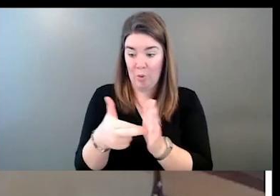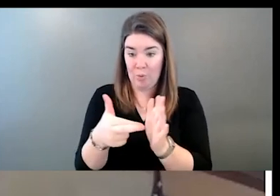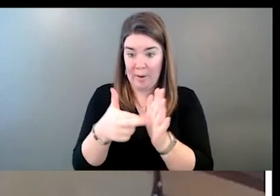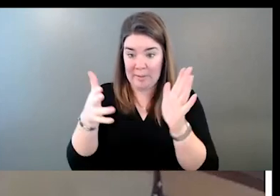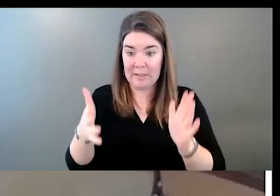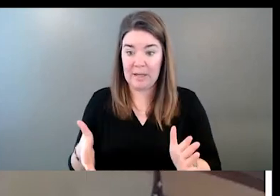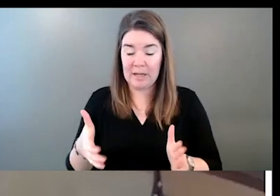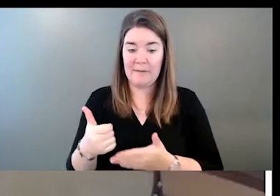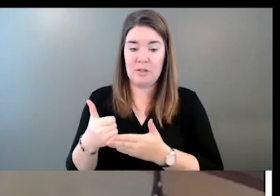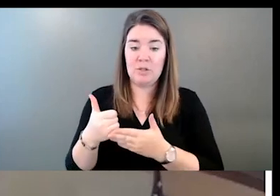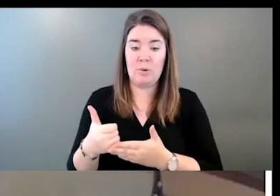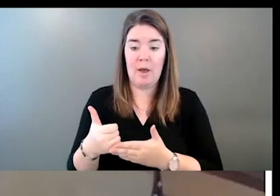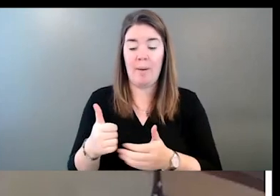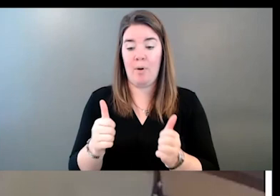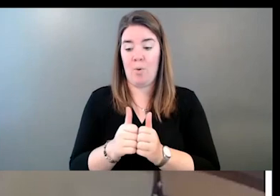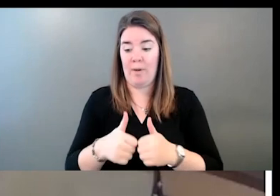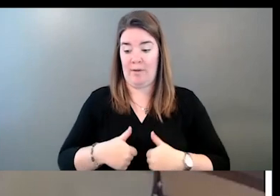and survivor safety.